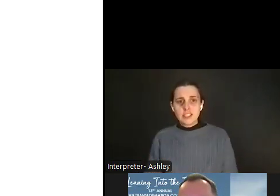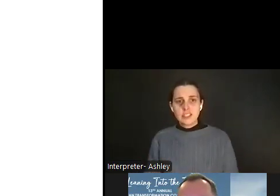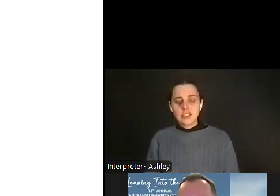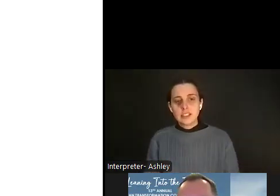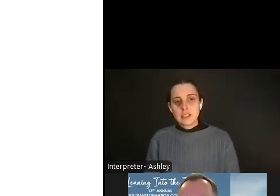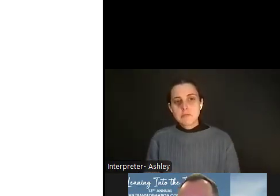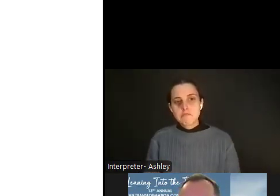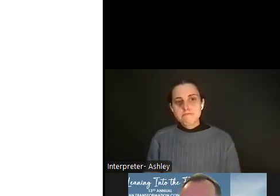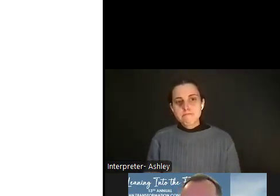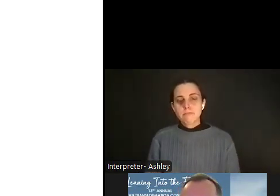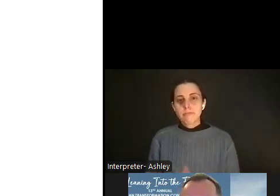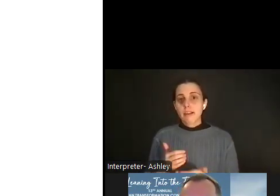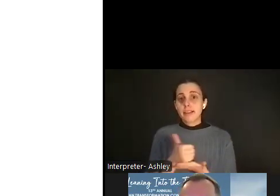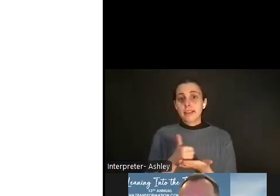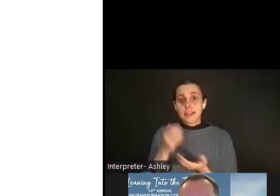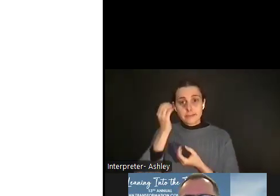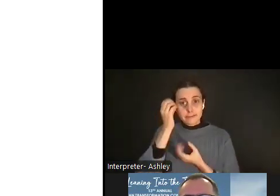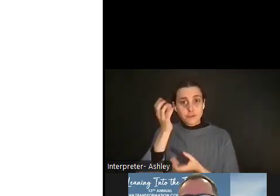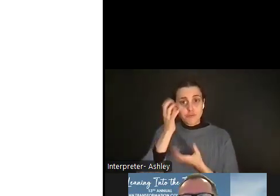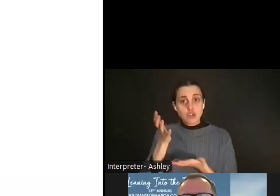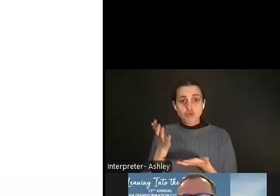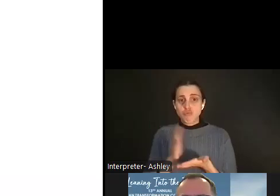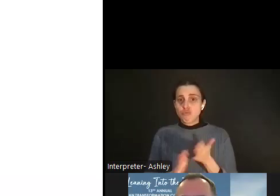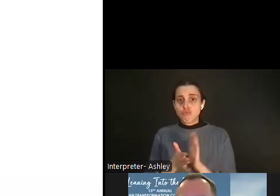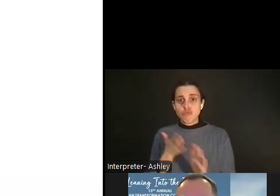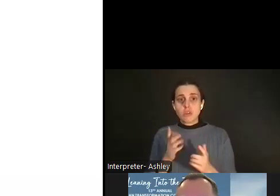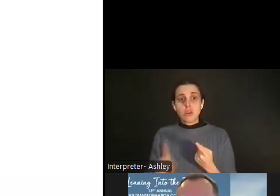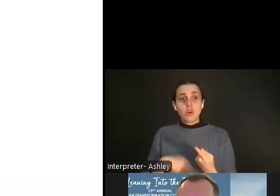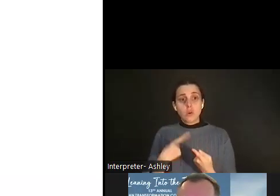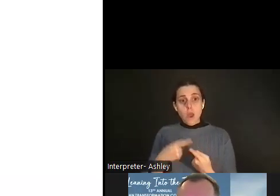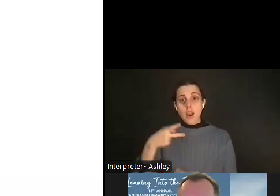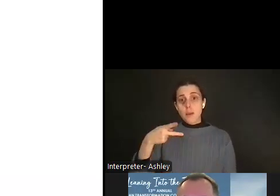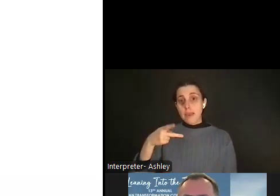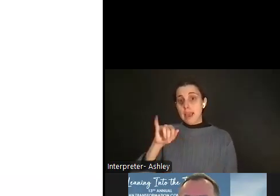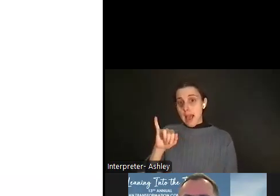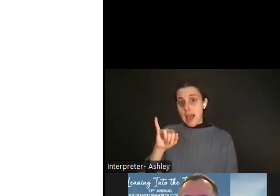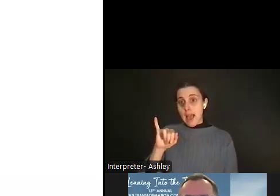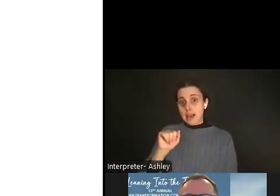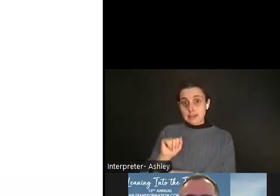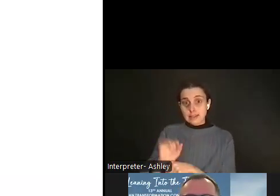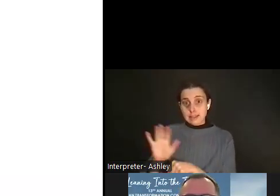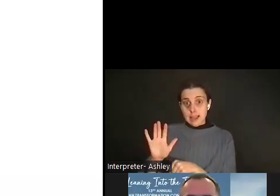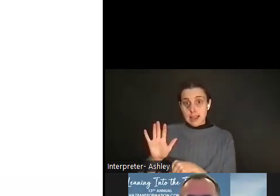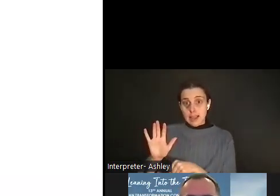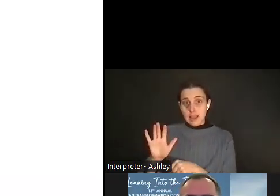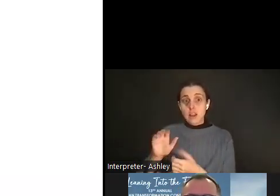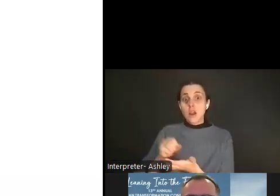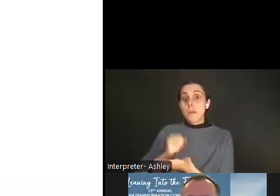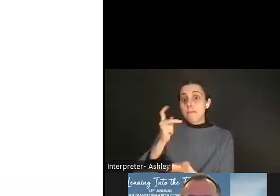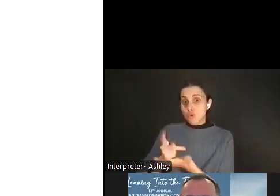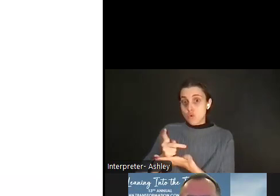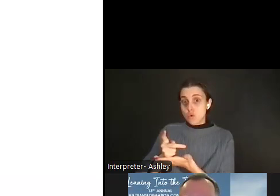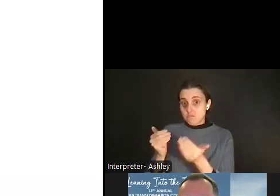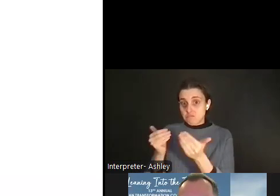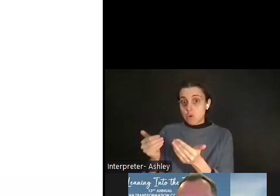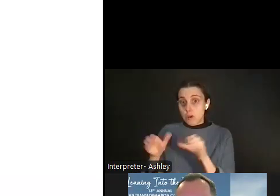metric information. And as soon as the PI is approved, so it's not completed, as soon as it's approved,